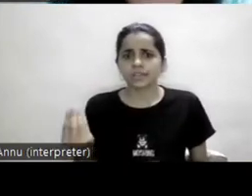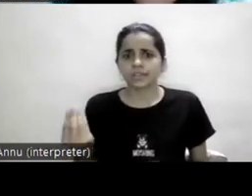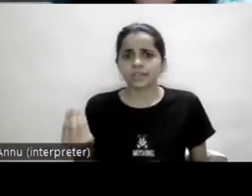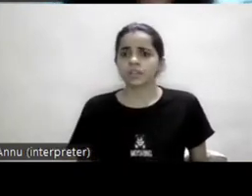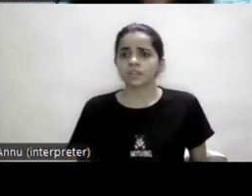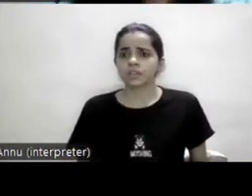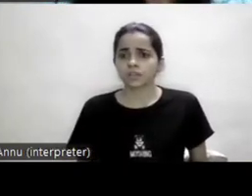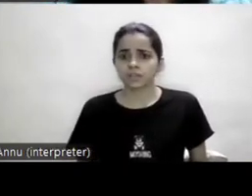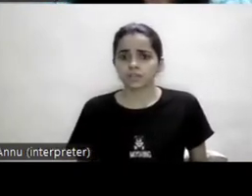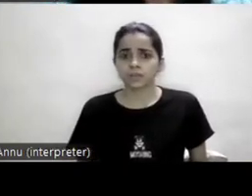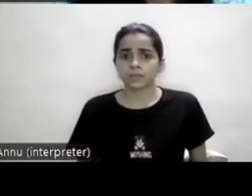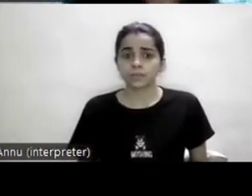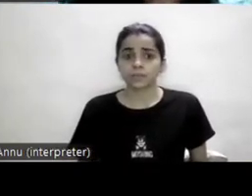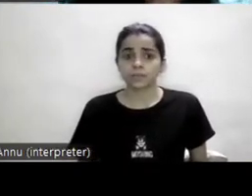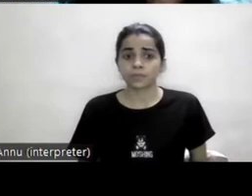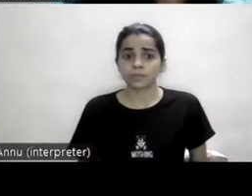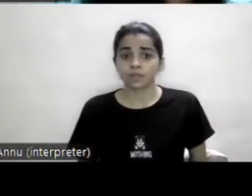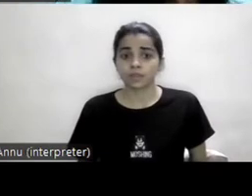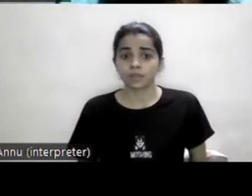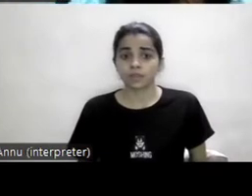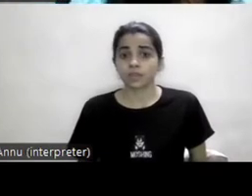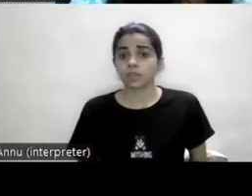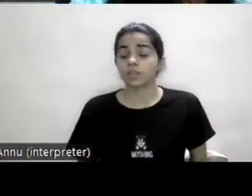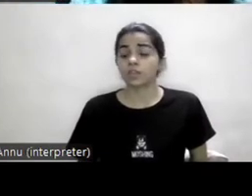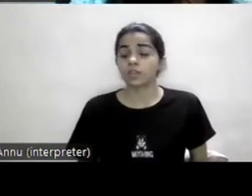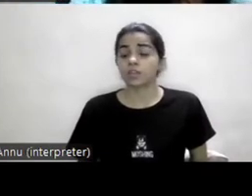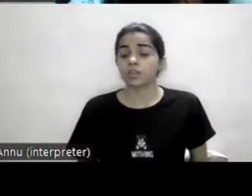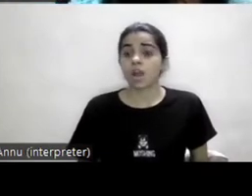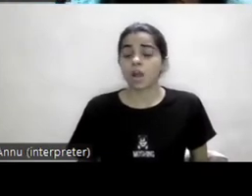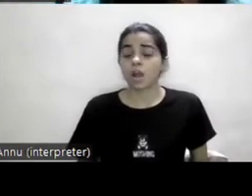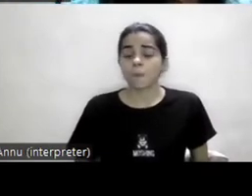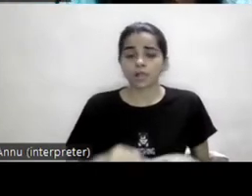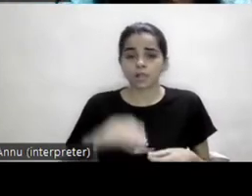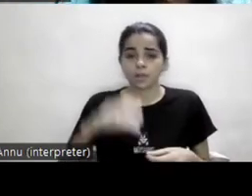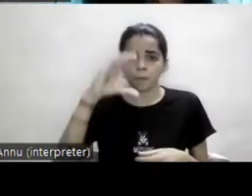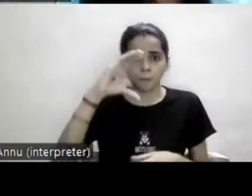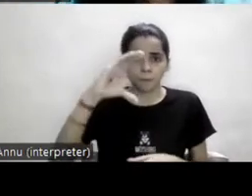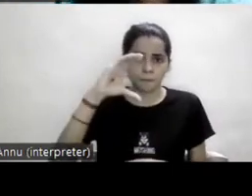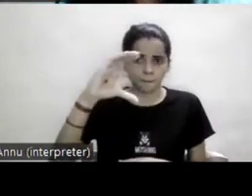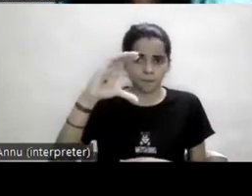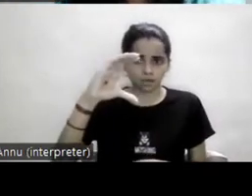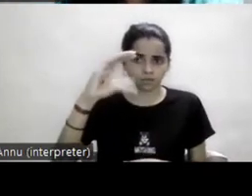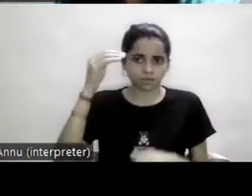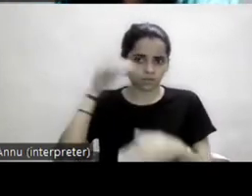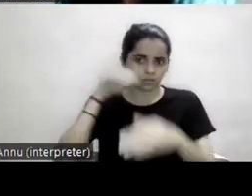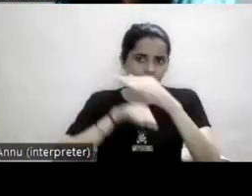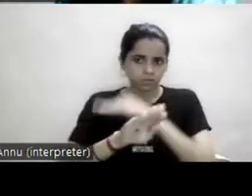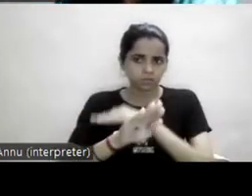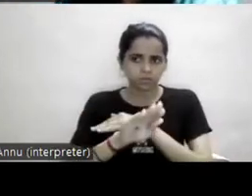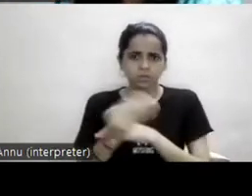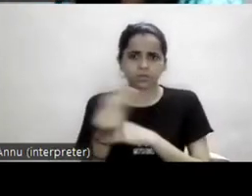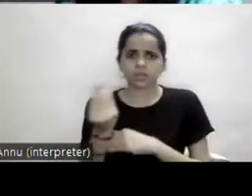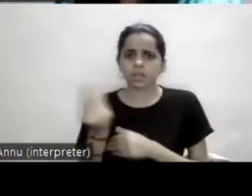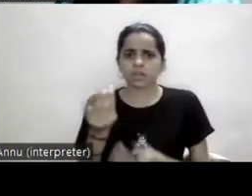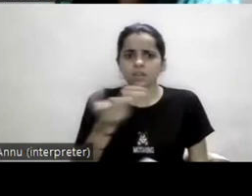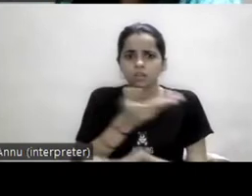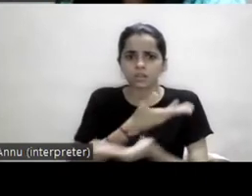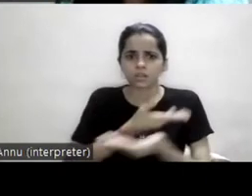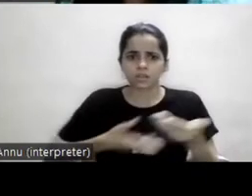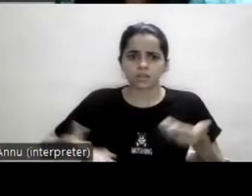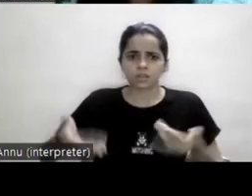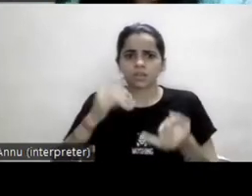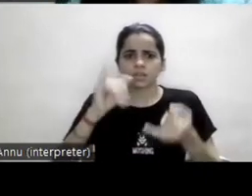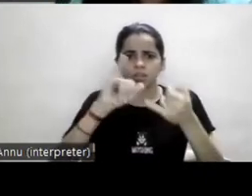Shilpa Anand, in one of her essays, she talks about Chahadola's Chuhas. And I